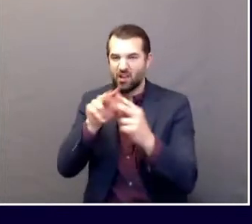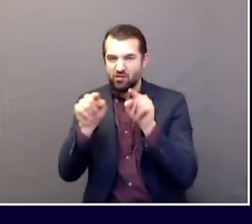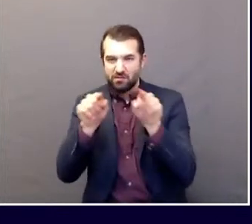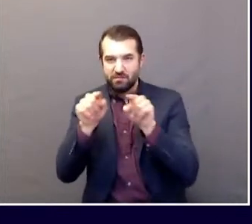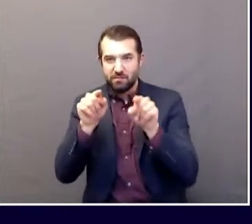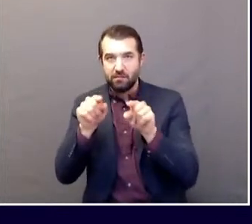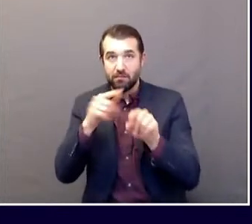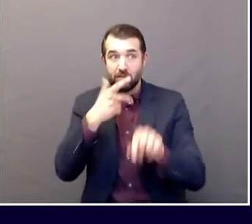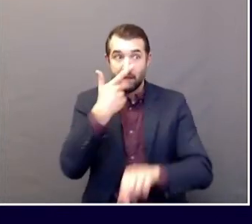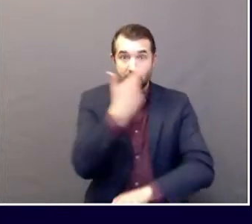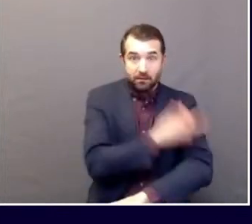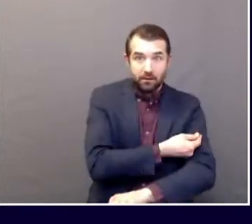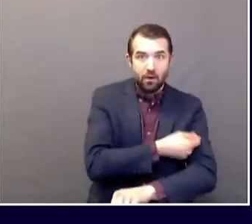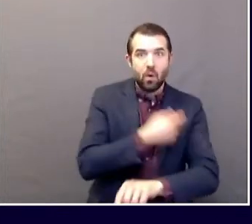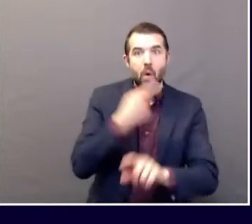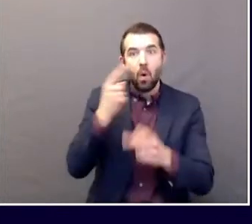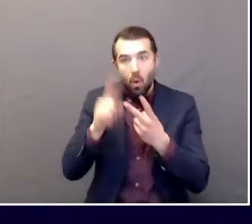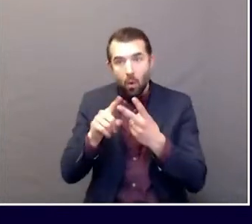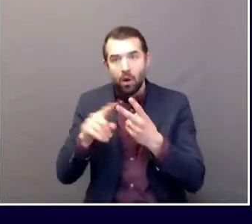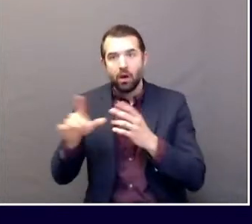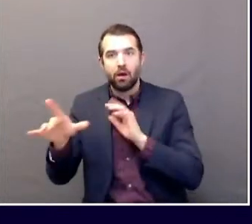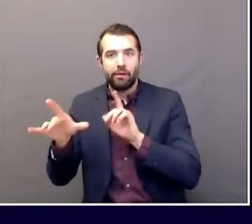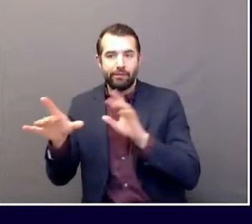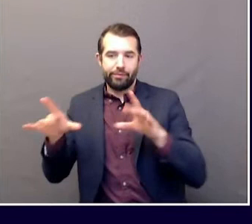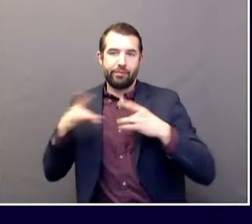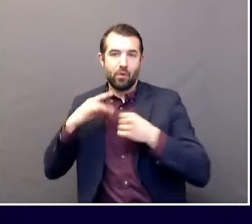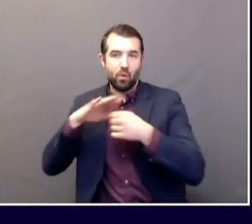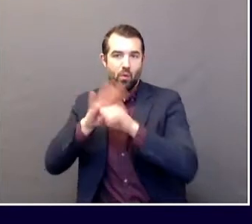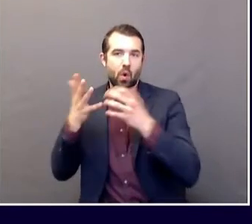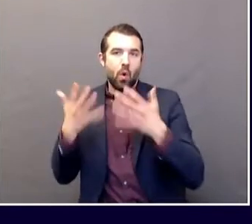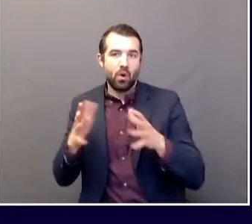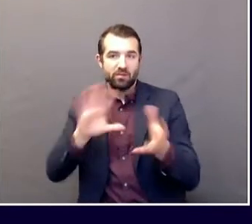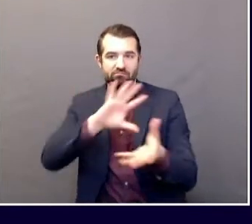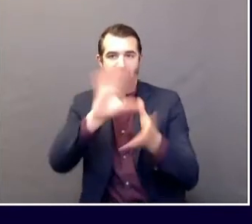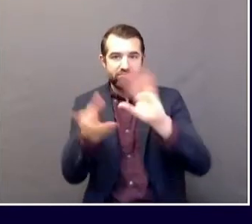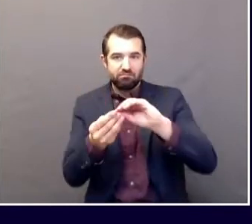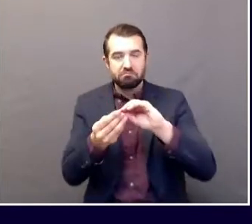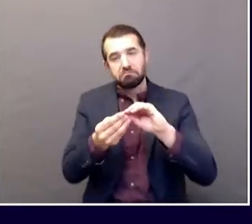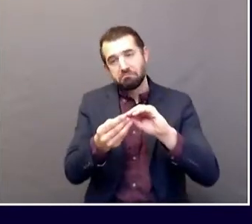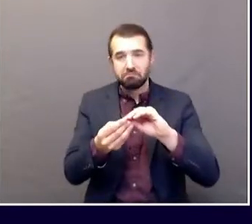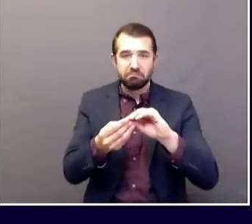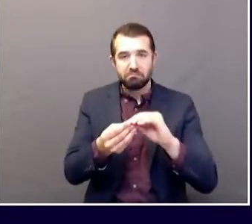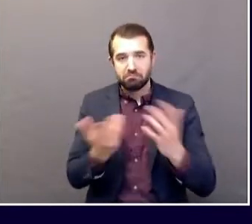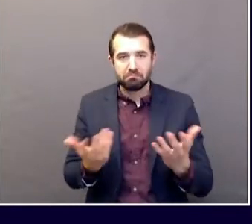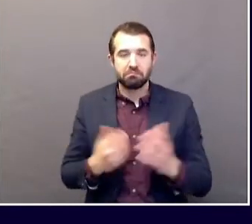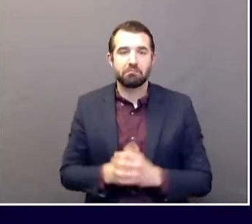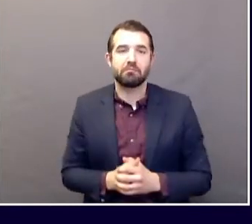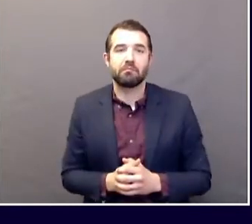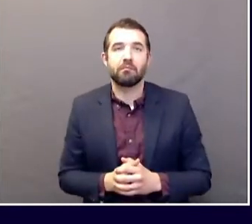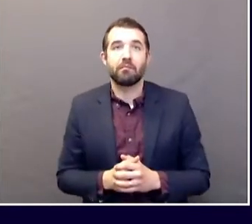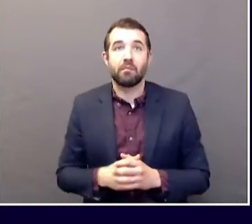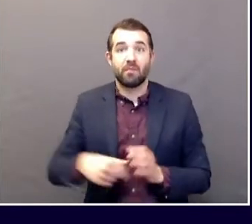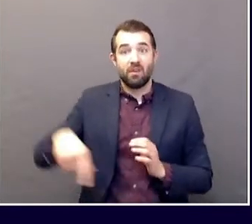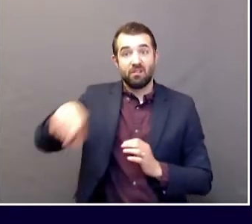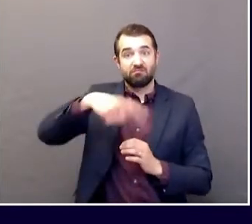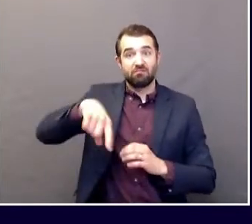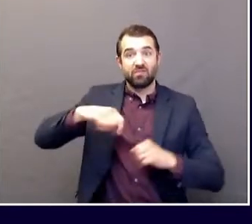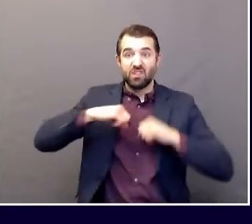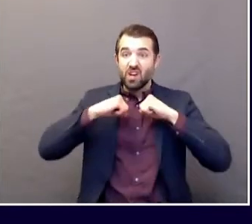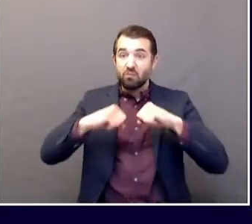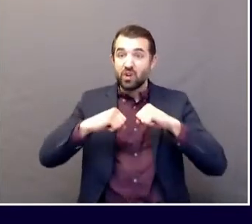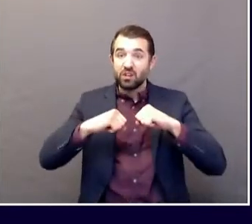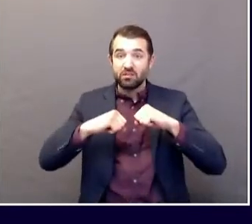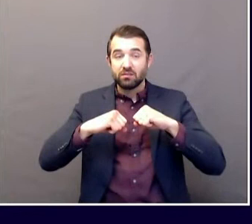immunity generated by a vaccine. The question that I've asked a counterpart, a person at the CDC whom